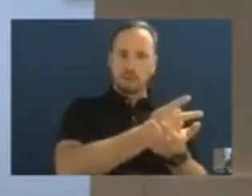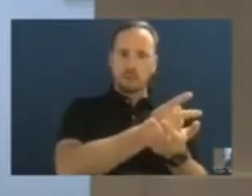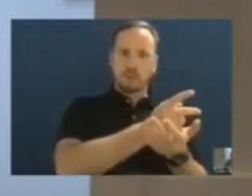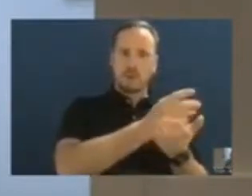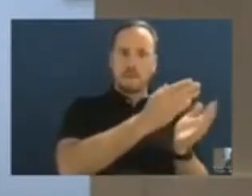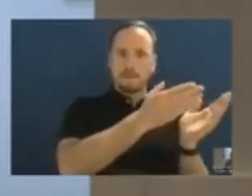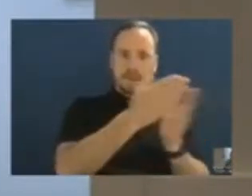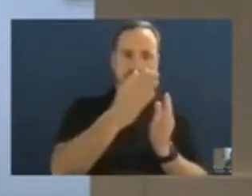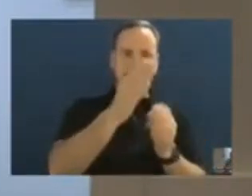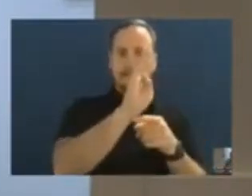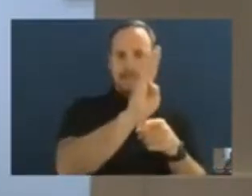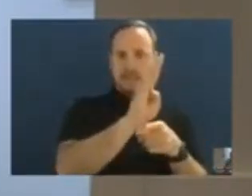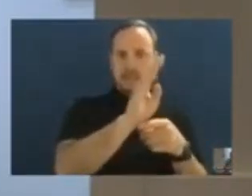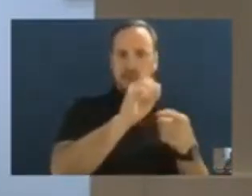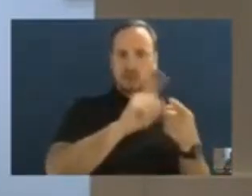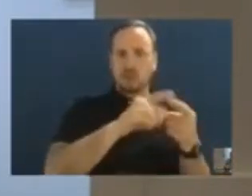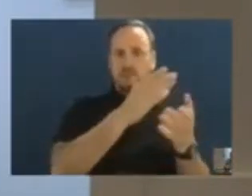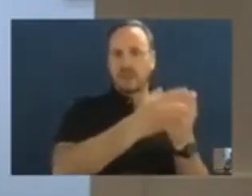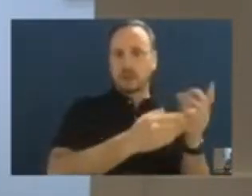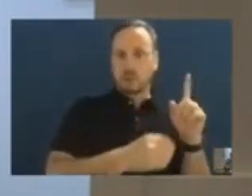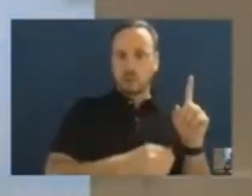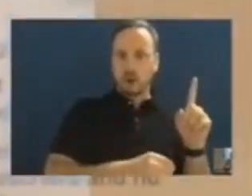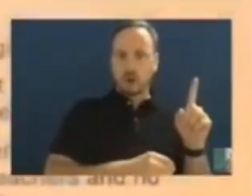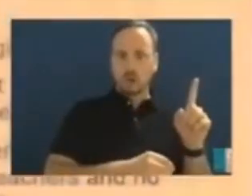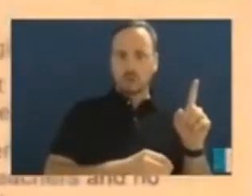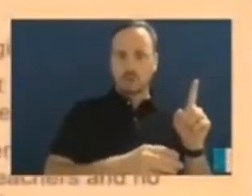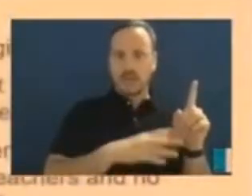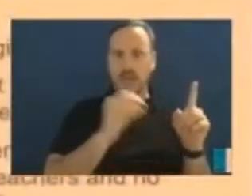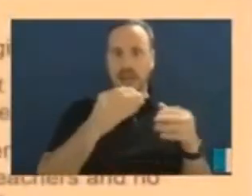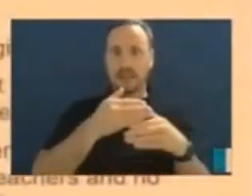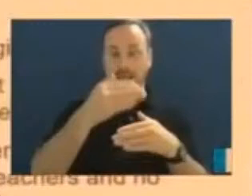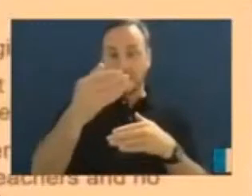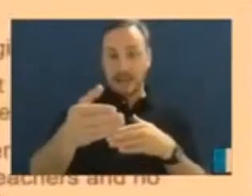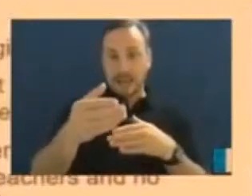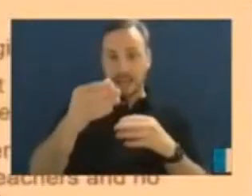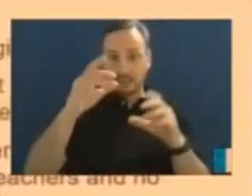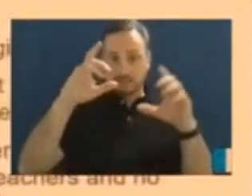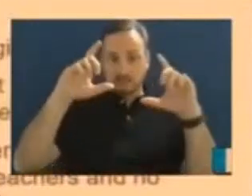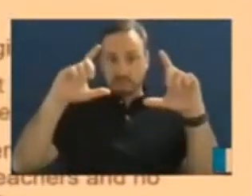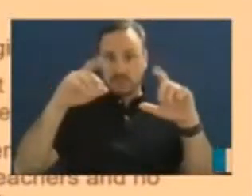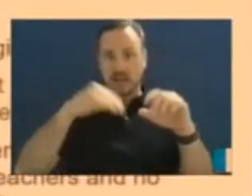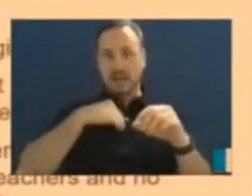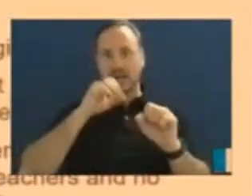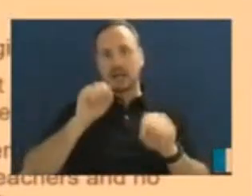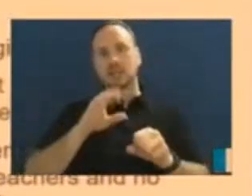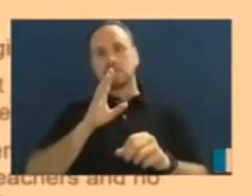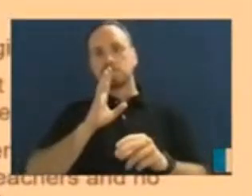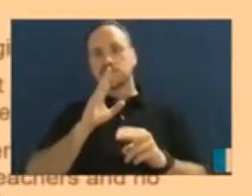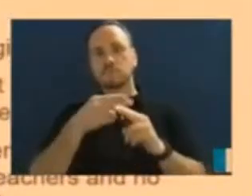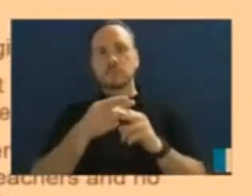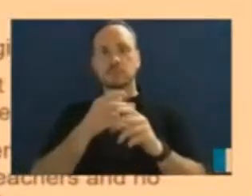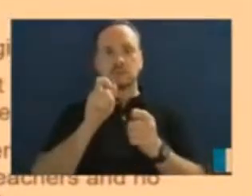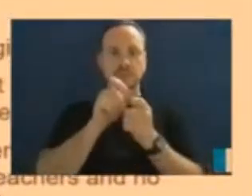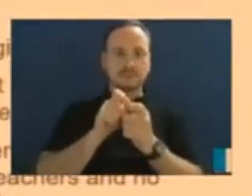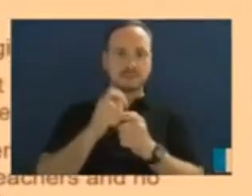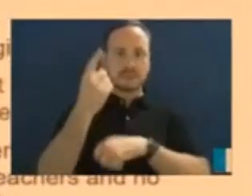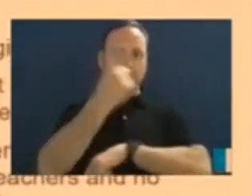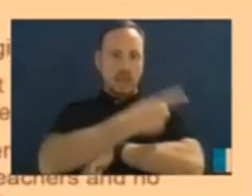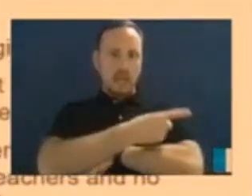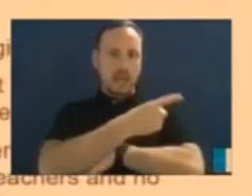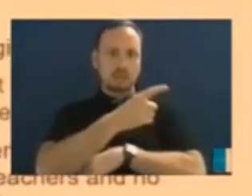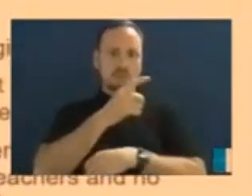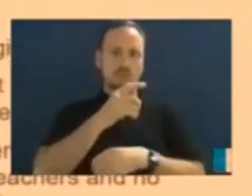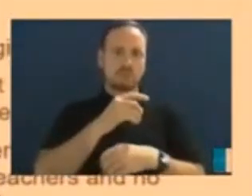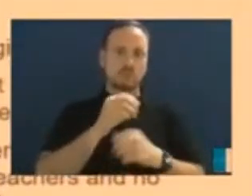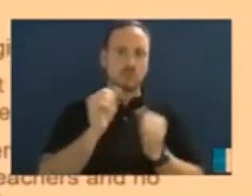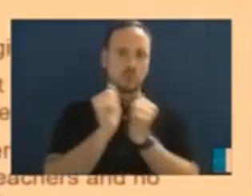we get to the next slide, I can talk about specifically the dates, et cetera, associated with Plan